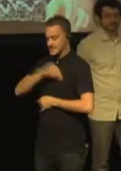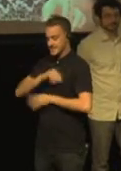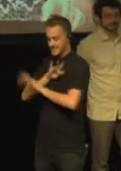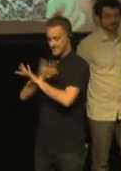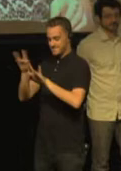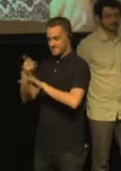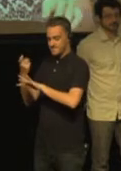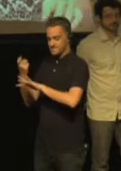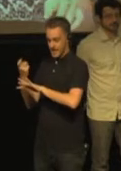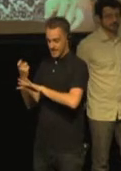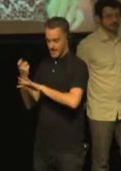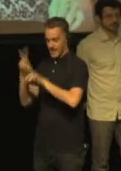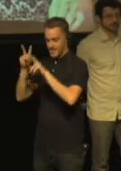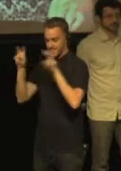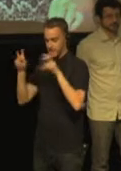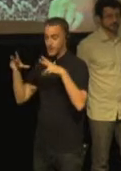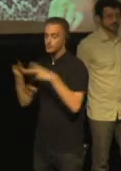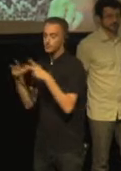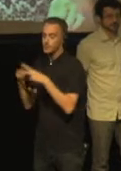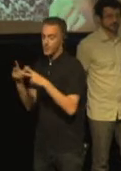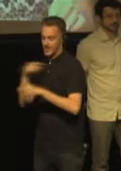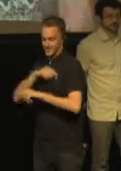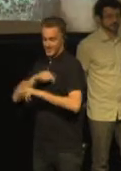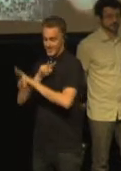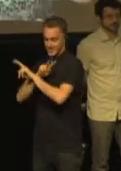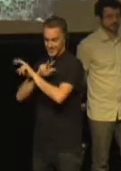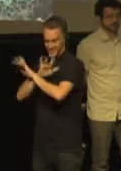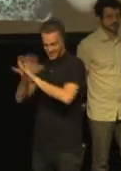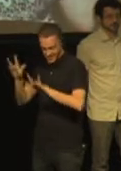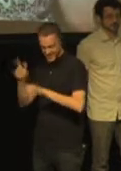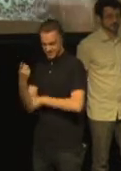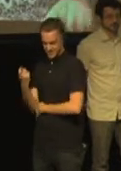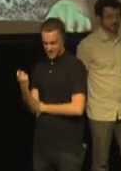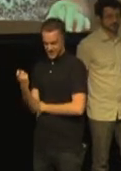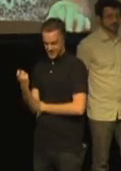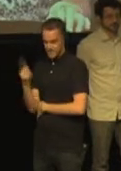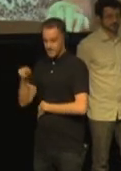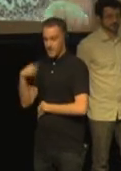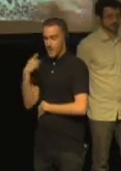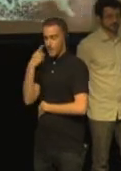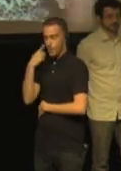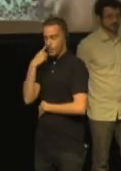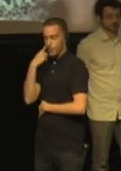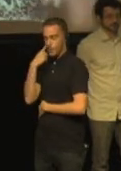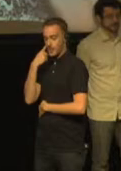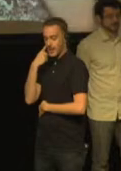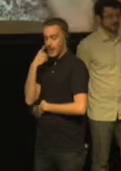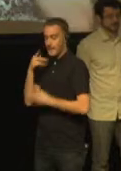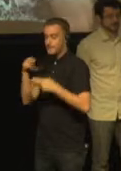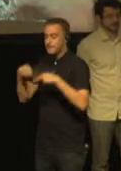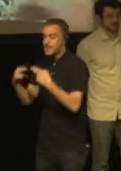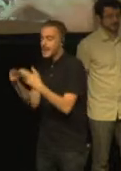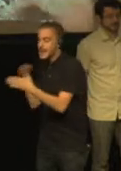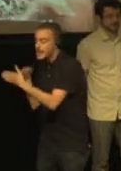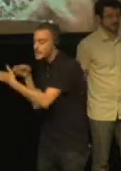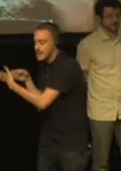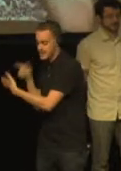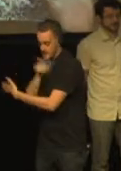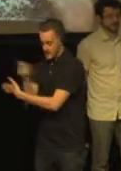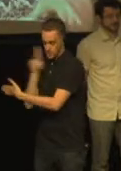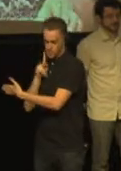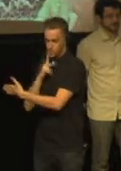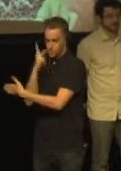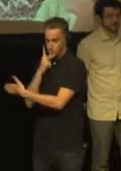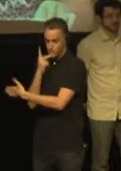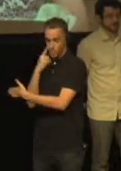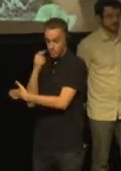society. And of course, a lack of understanding about the barriers that deafblind people will face. So it's easy to see how some of these